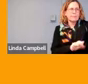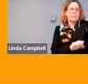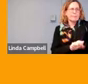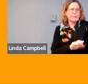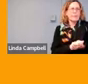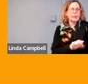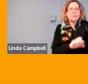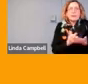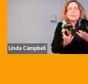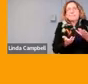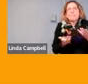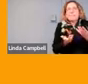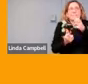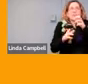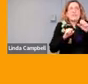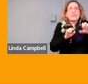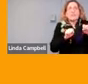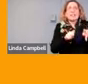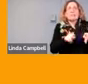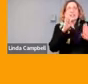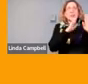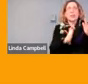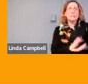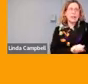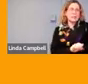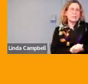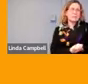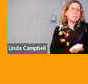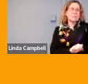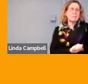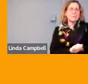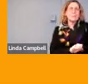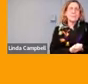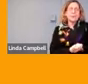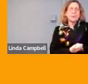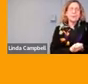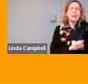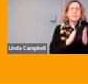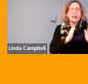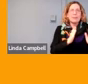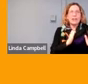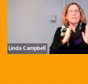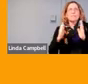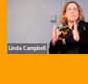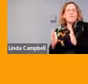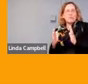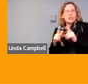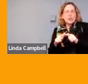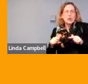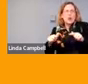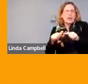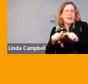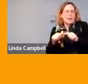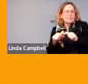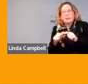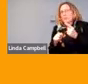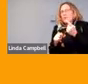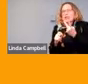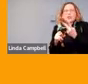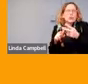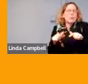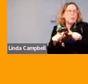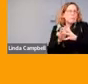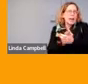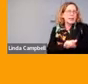in, we would have a very high return on investment because we wouldn't have any invasive species to worry about. But as we move on